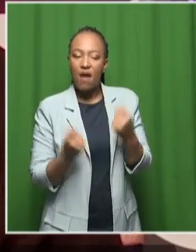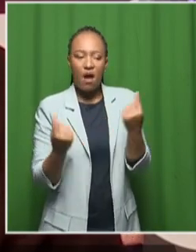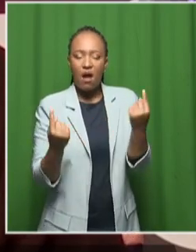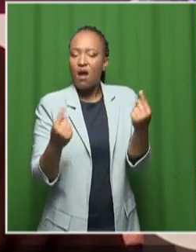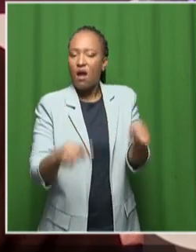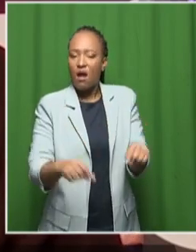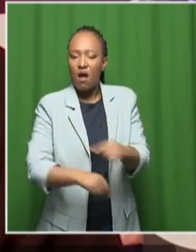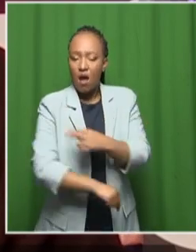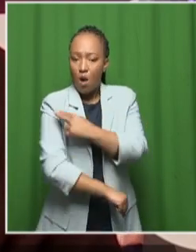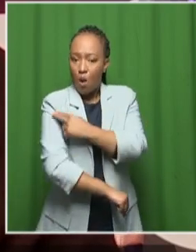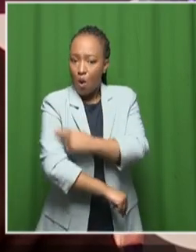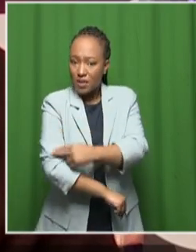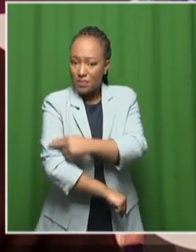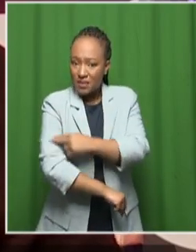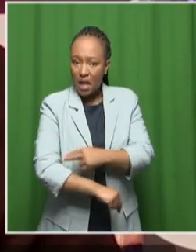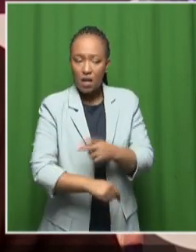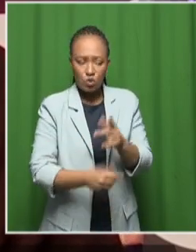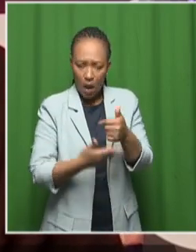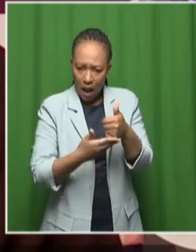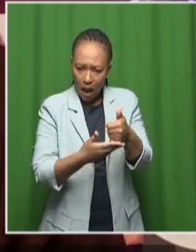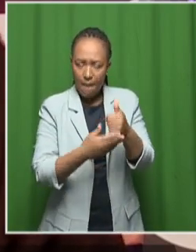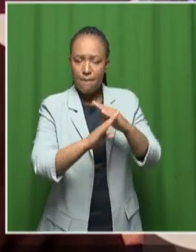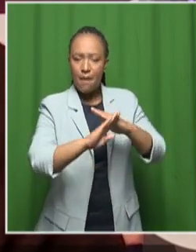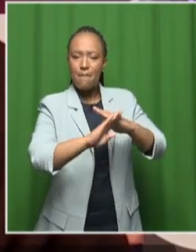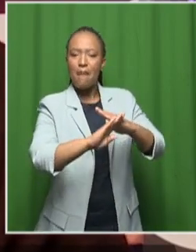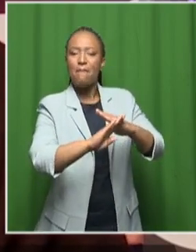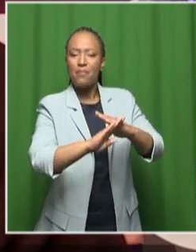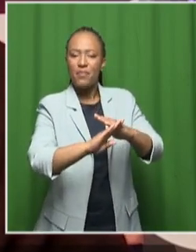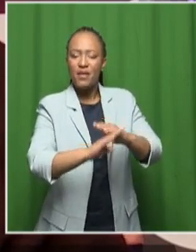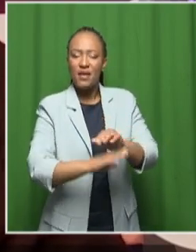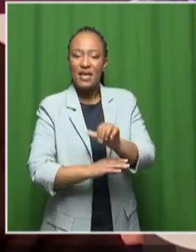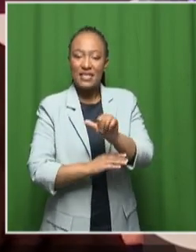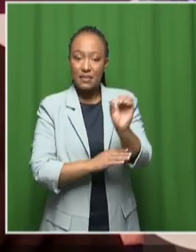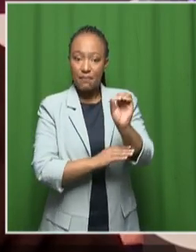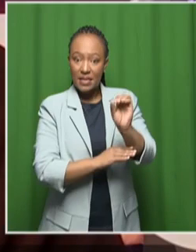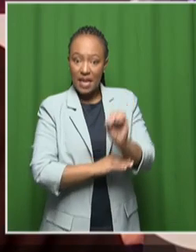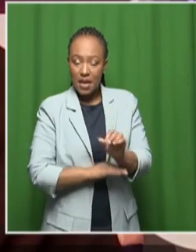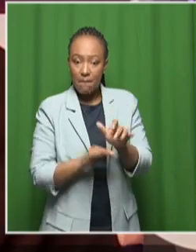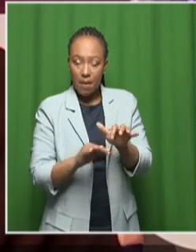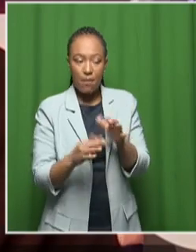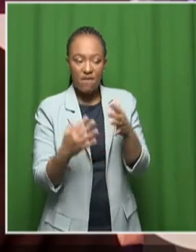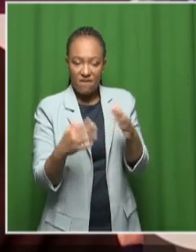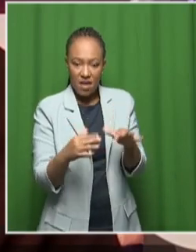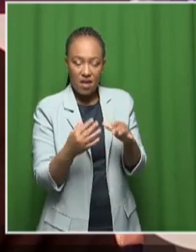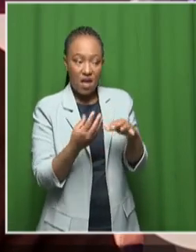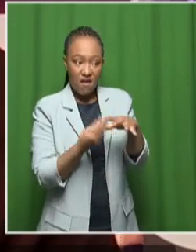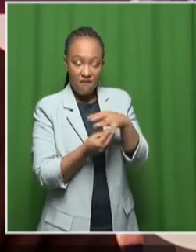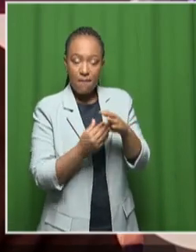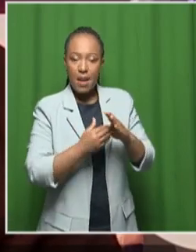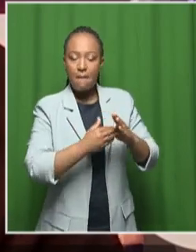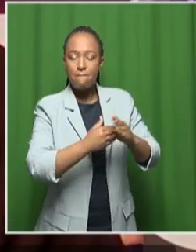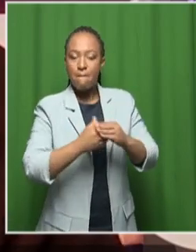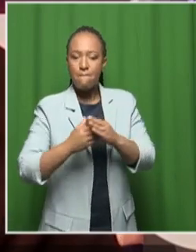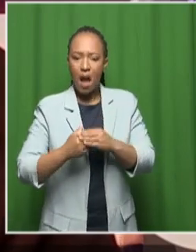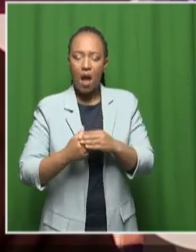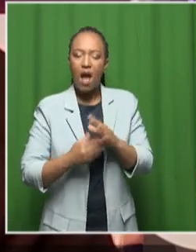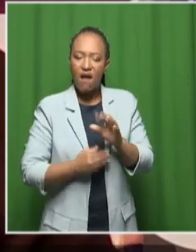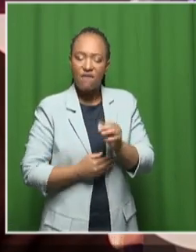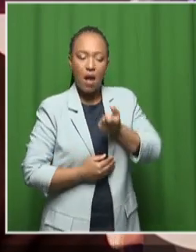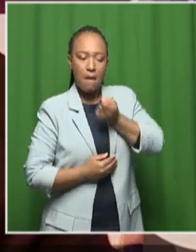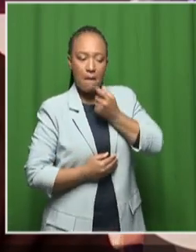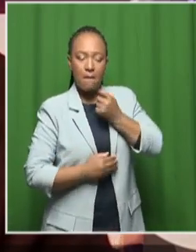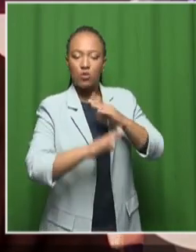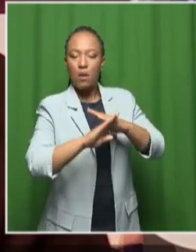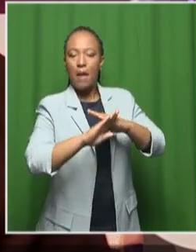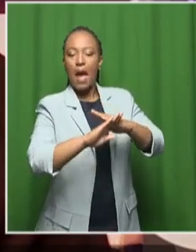or clinics to get that TB prevention. Only 6% of contacts are currently on TB prevention therapy. So we need